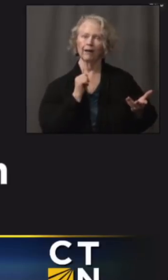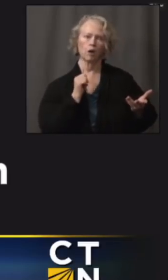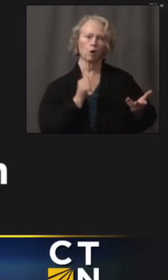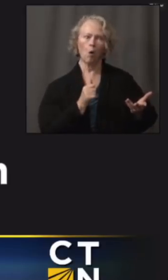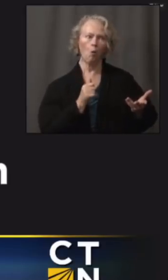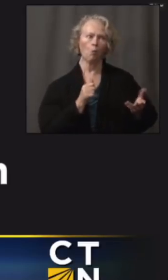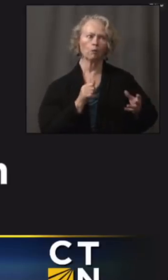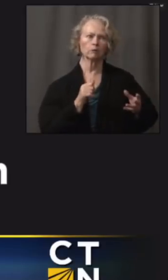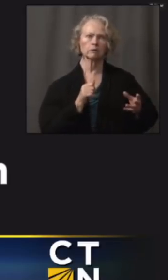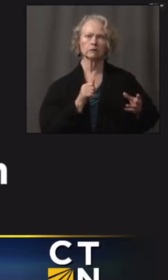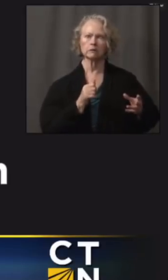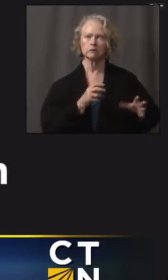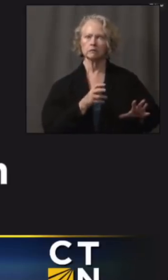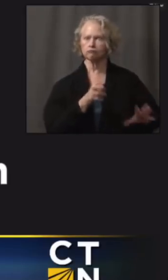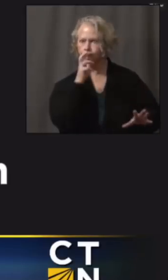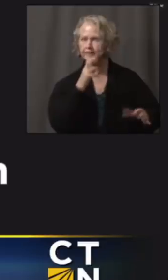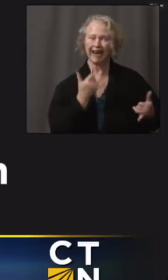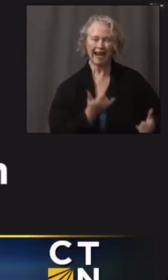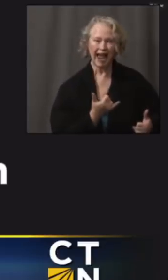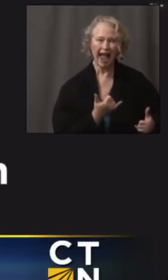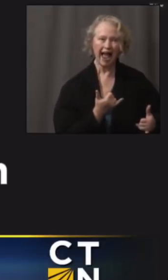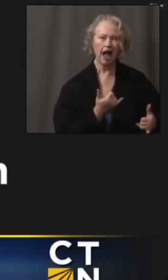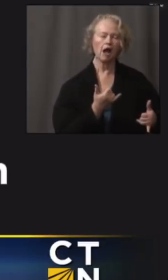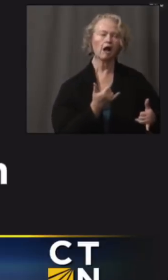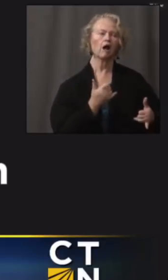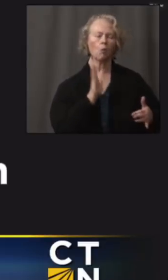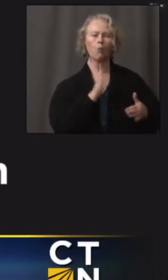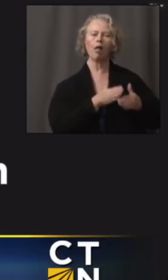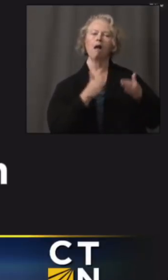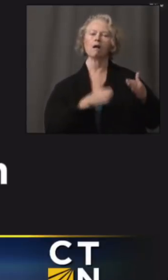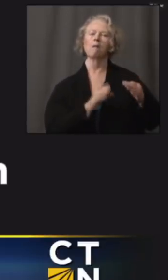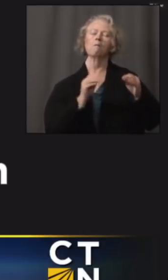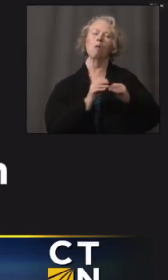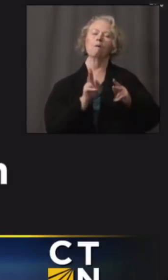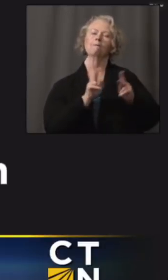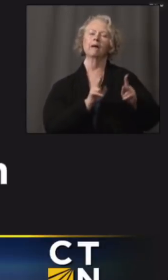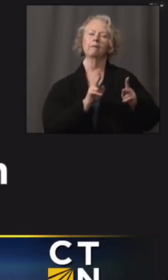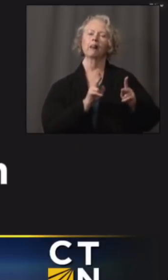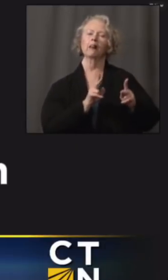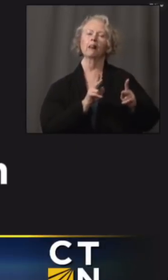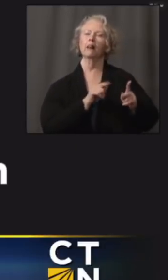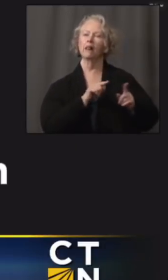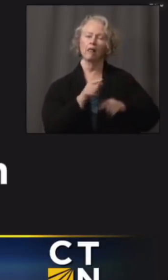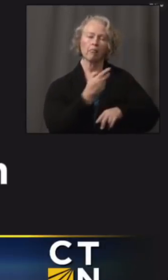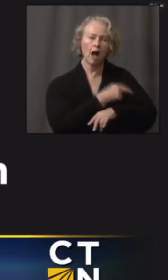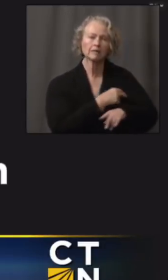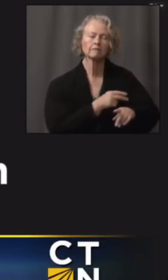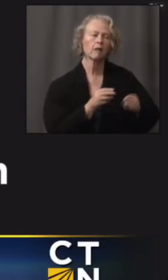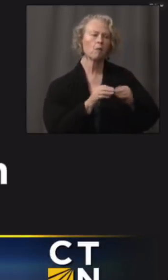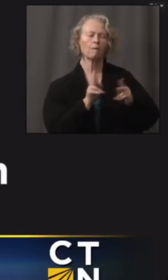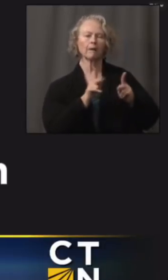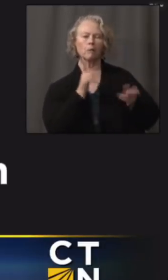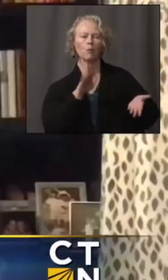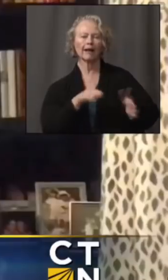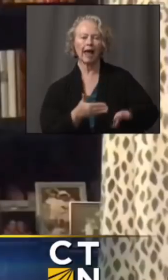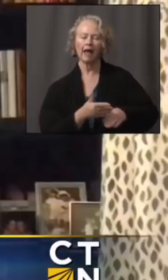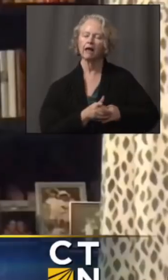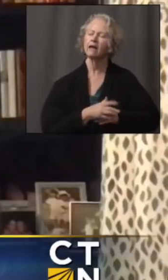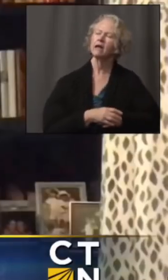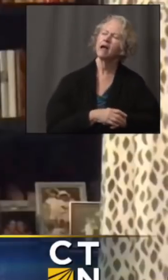aggressive right now, that will be more people who are hospitalized and maybe more people who die? Well, I